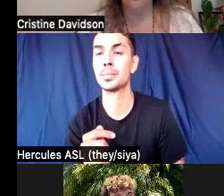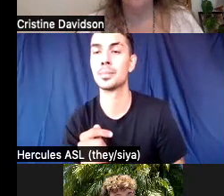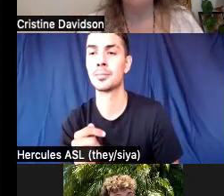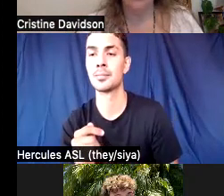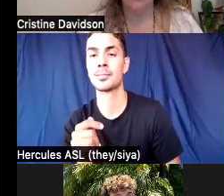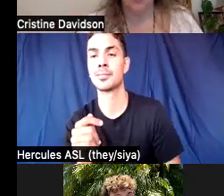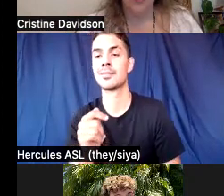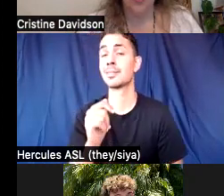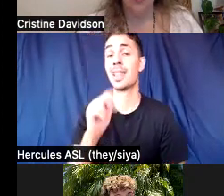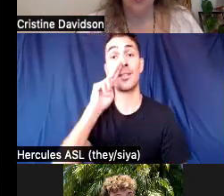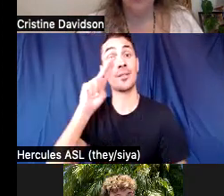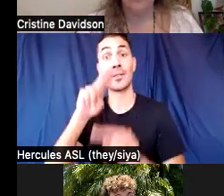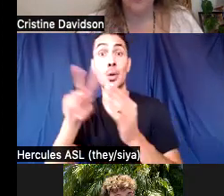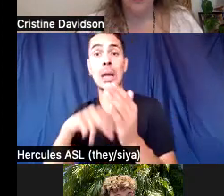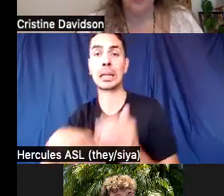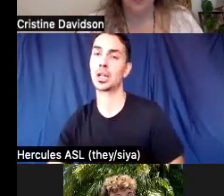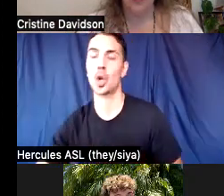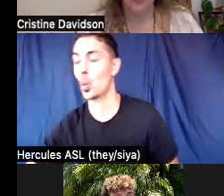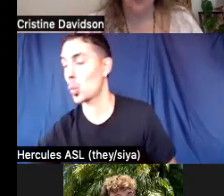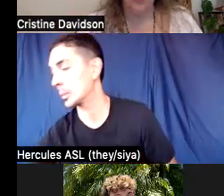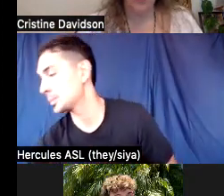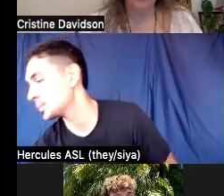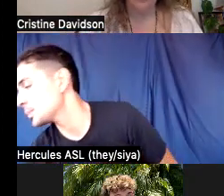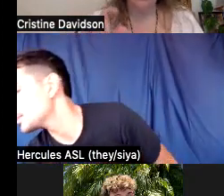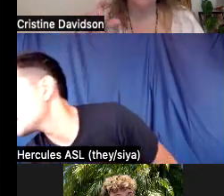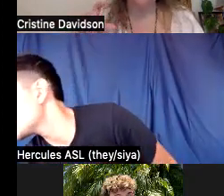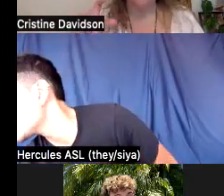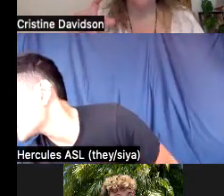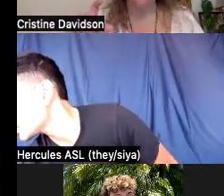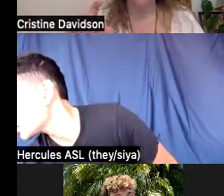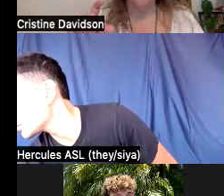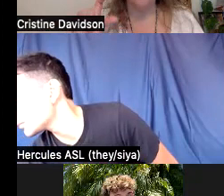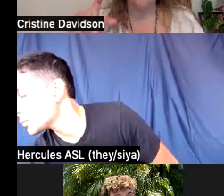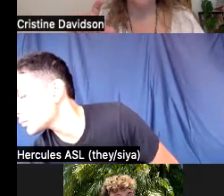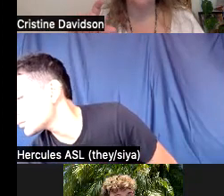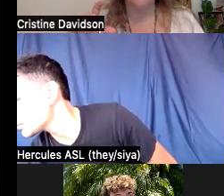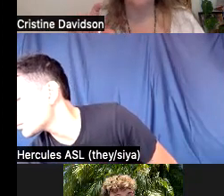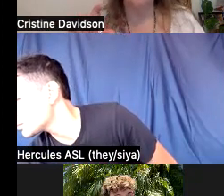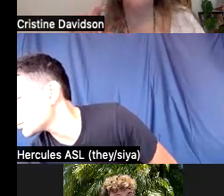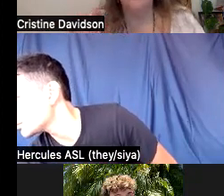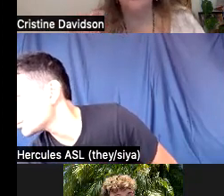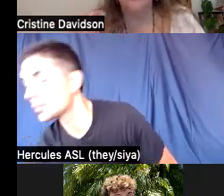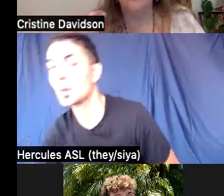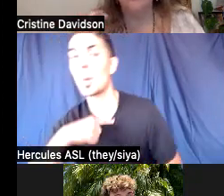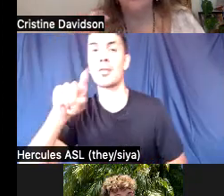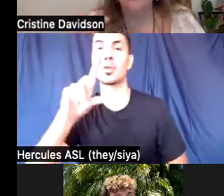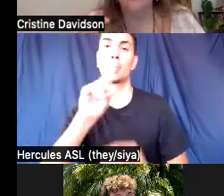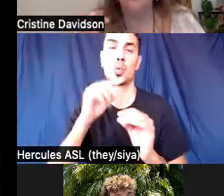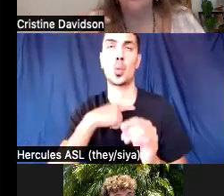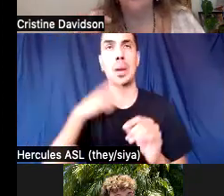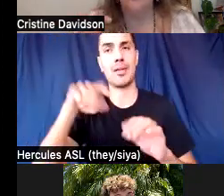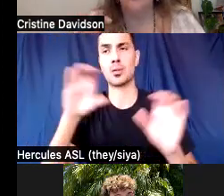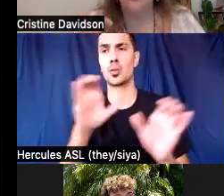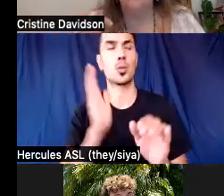reading, but it's also, we want to be able to do our homework ahead of time.